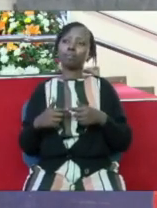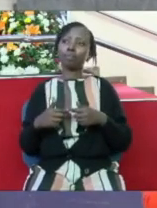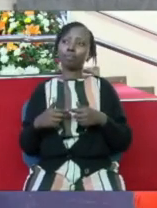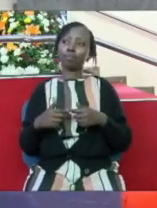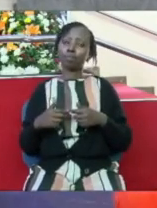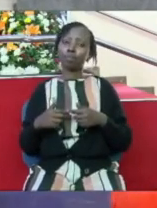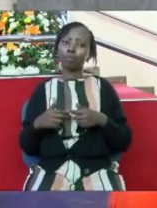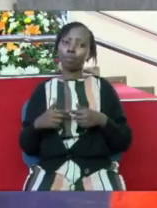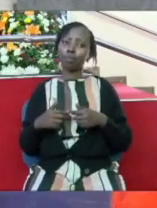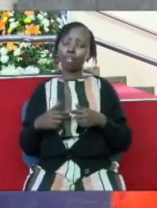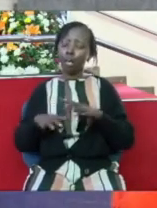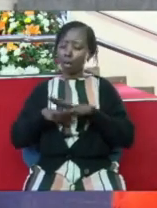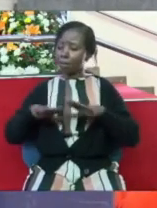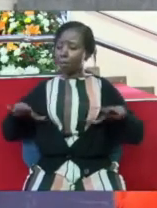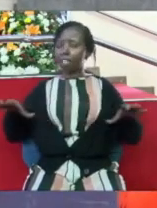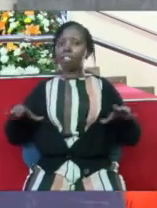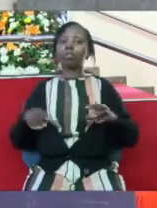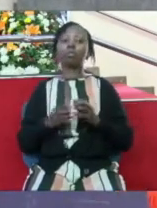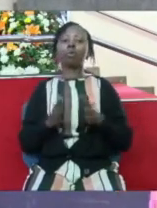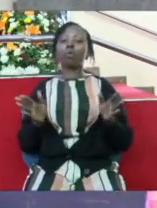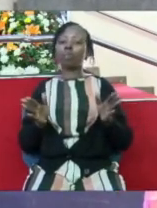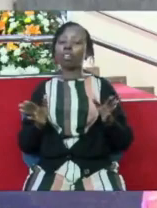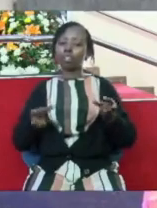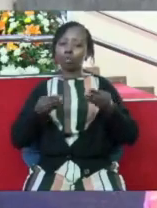is open for you to receive the Lord. Madhabahu